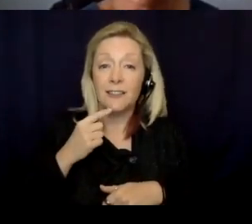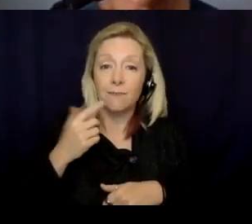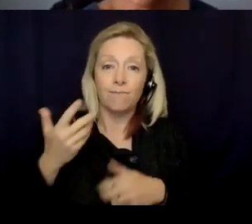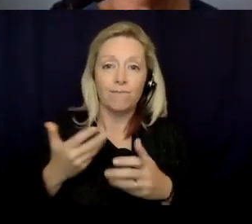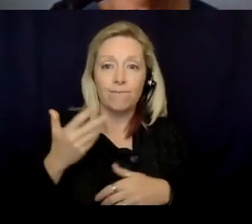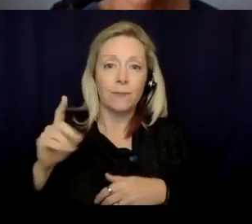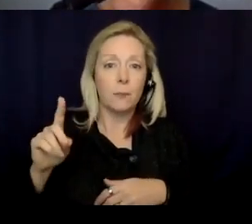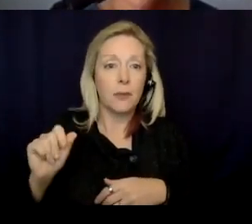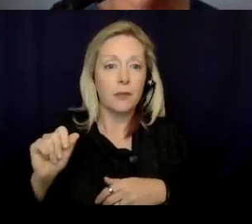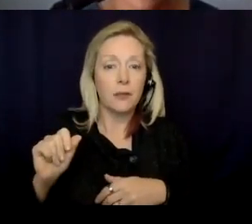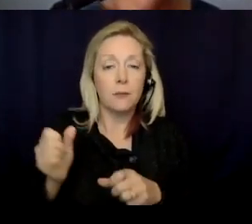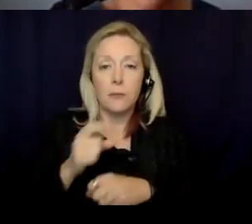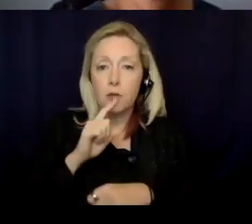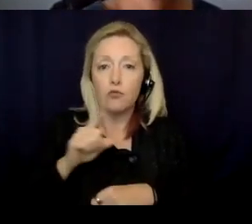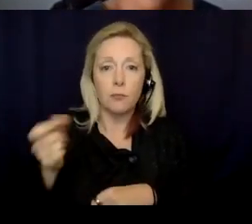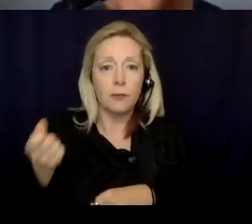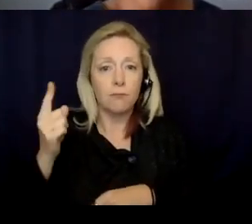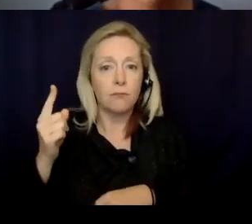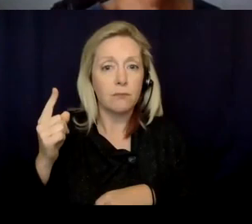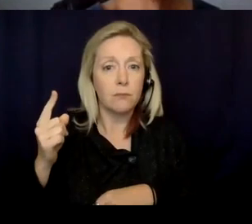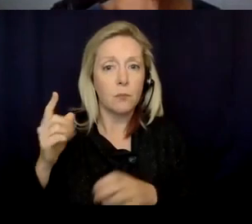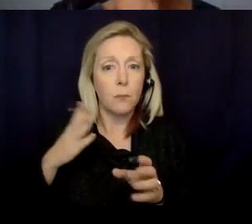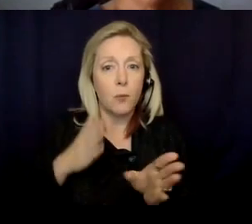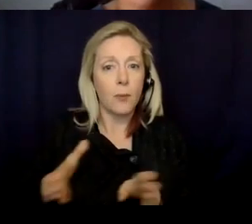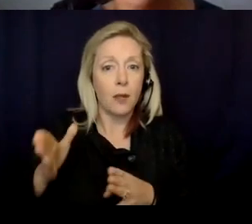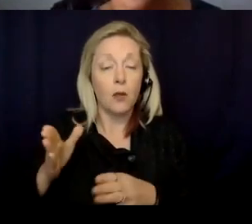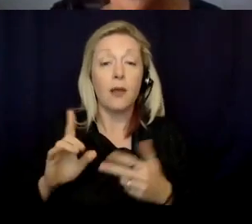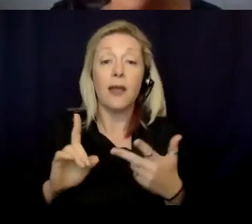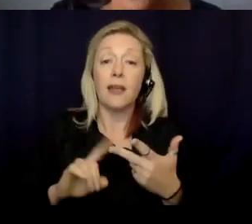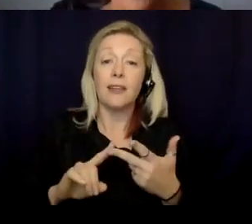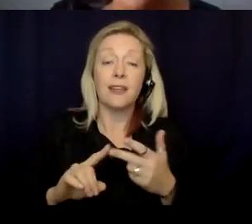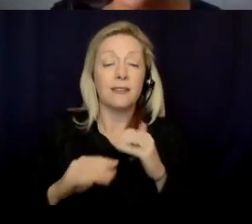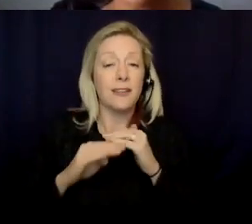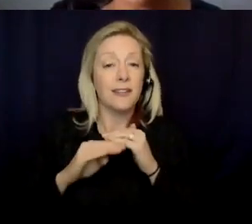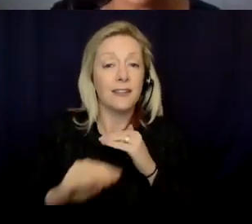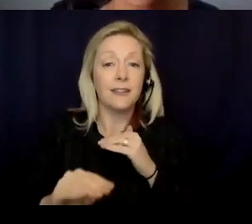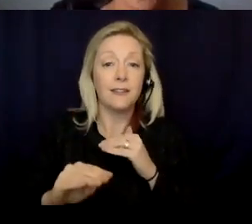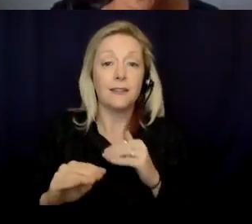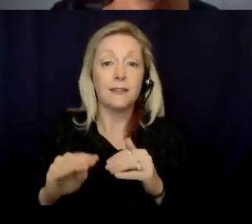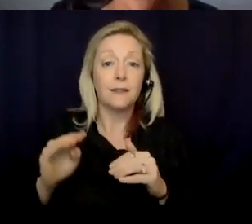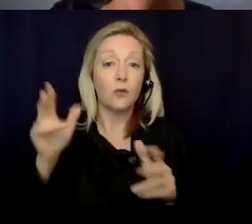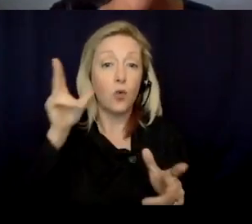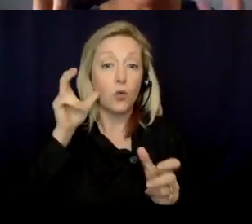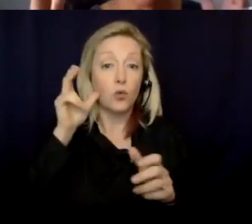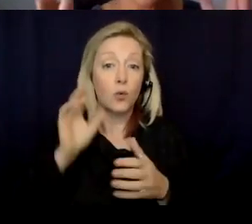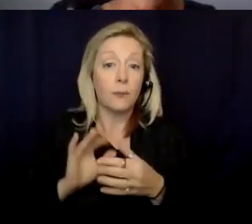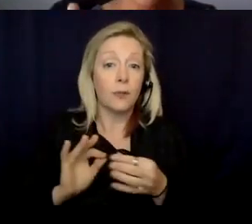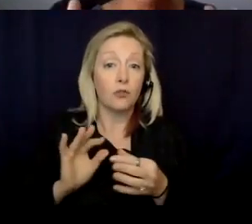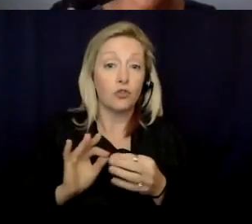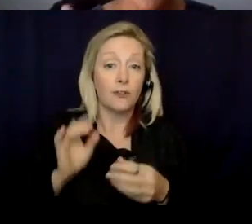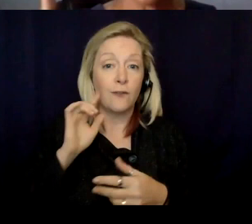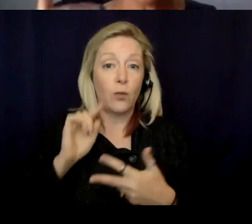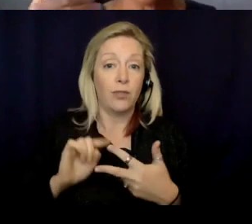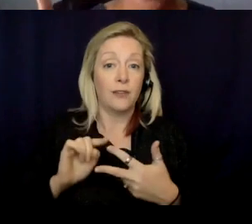make sure that they get it. And we're going to also give them those consistent auditory messages along with it. So when we give